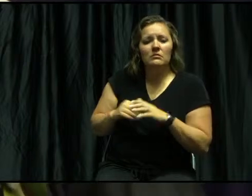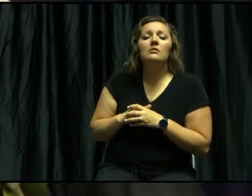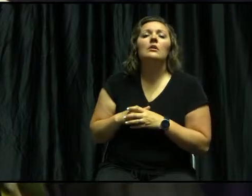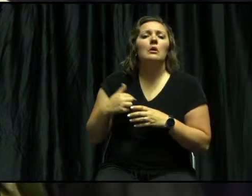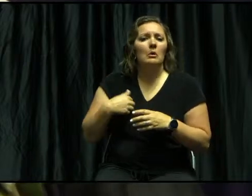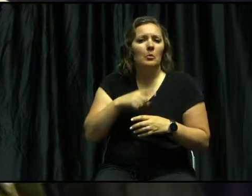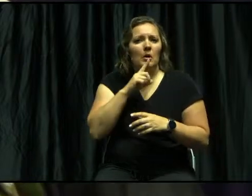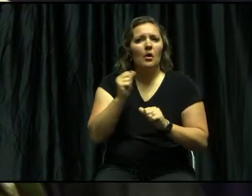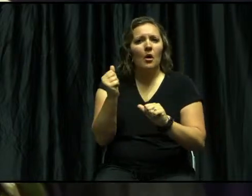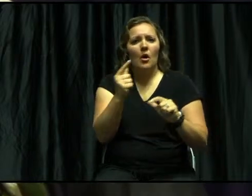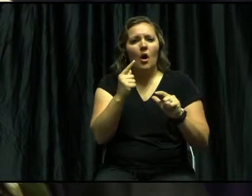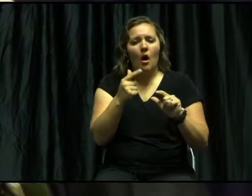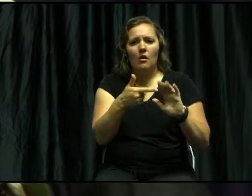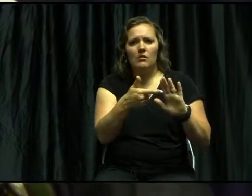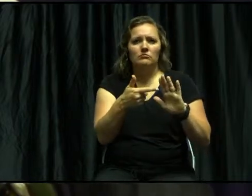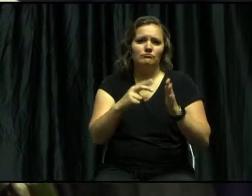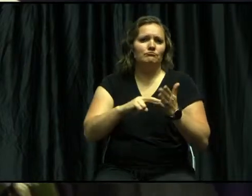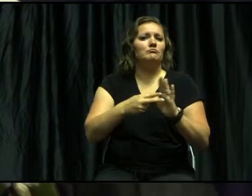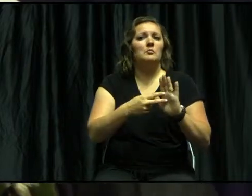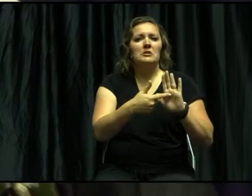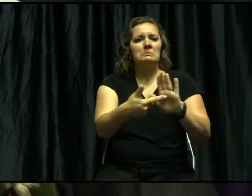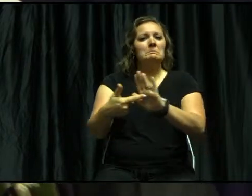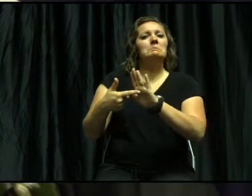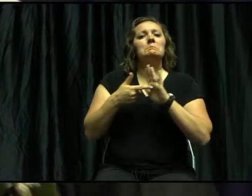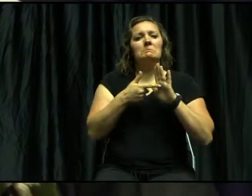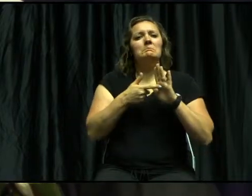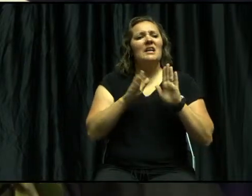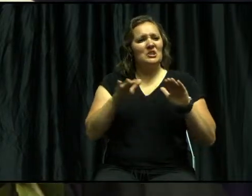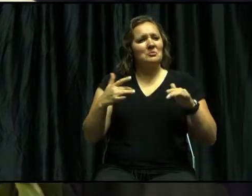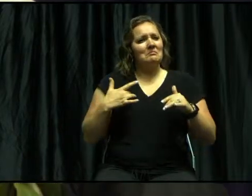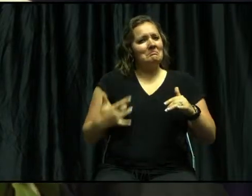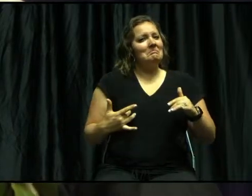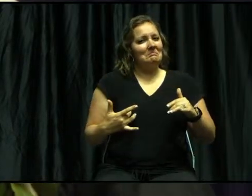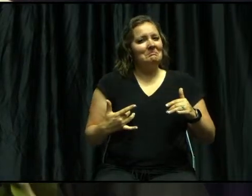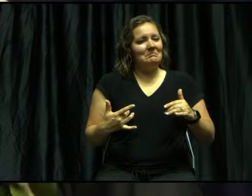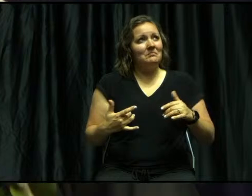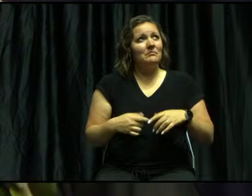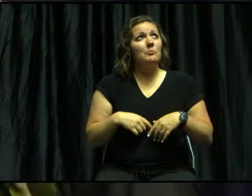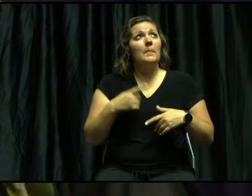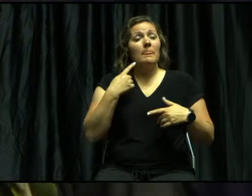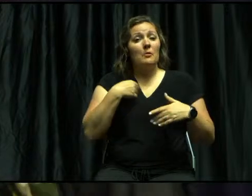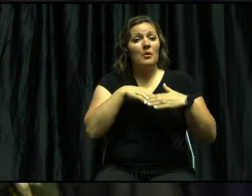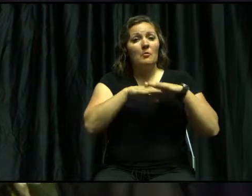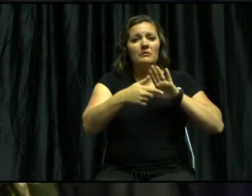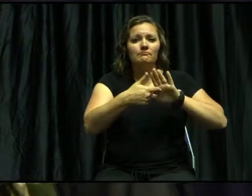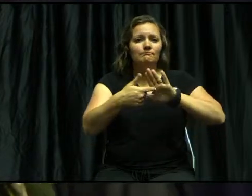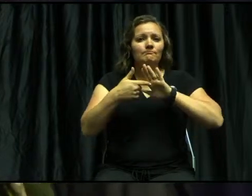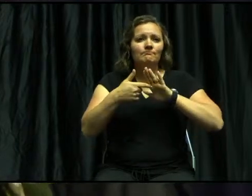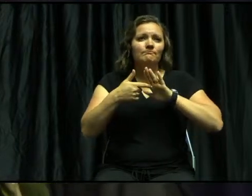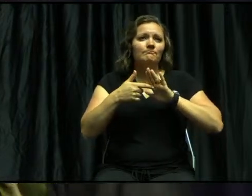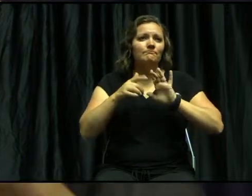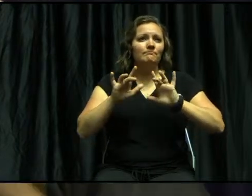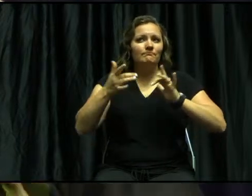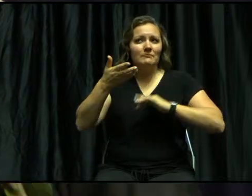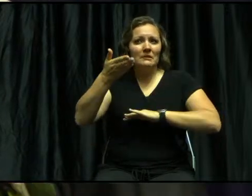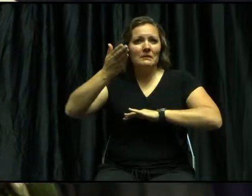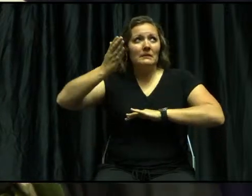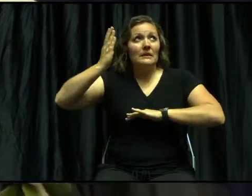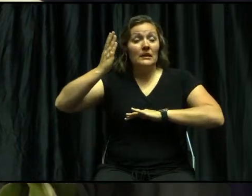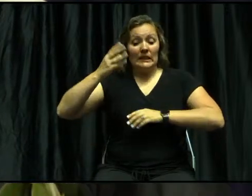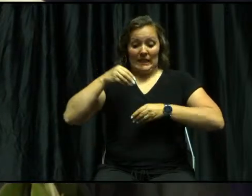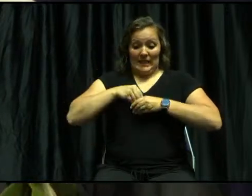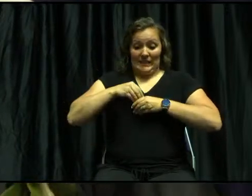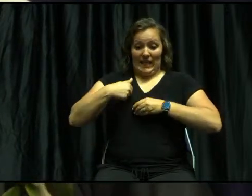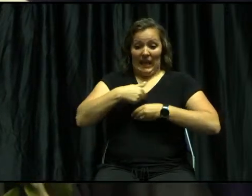are all meant to shine as children do. We were born to manifest the glory of God that's within